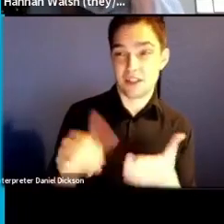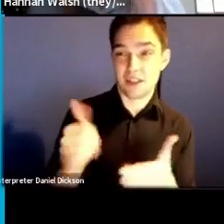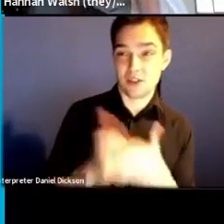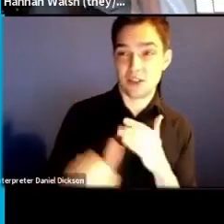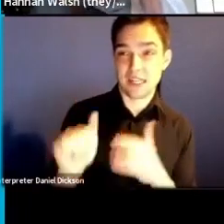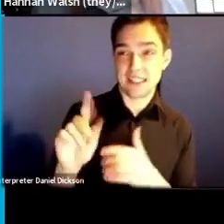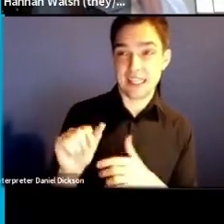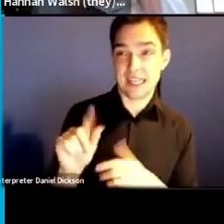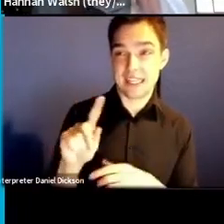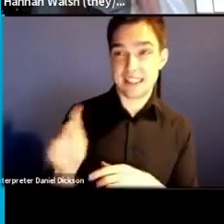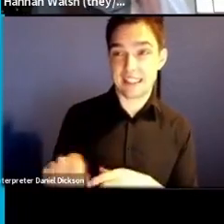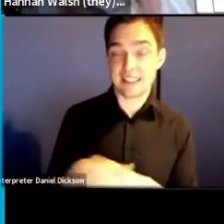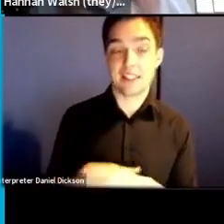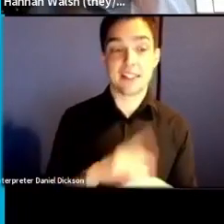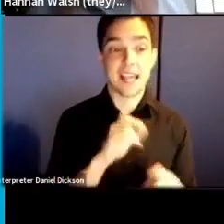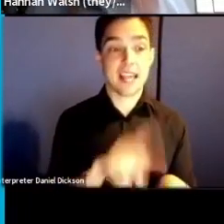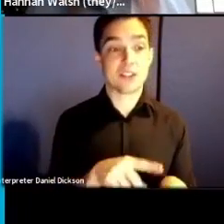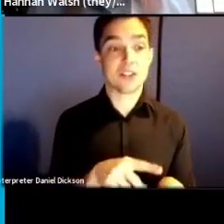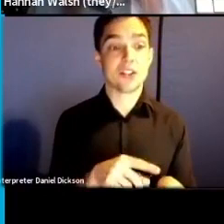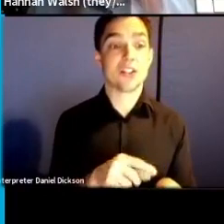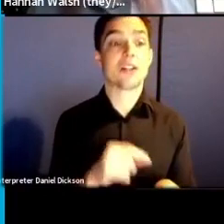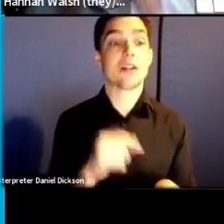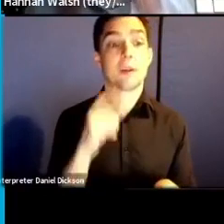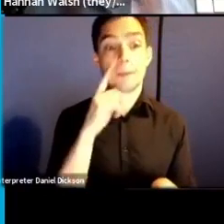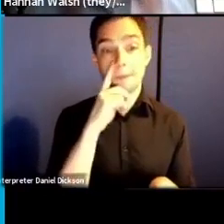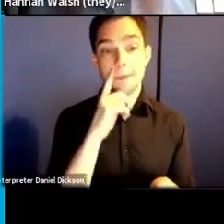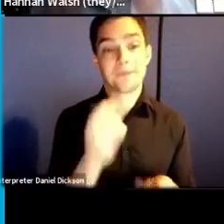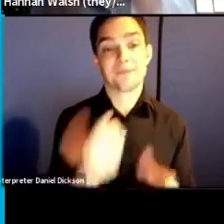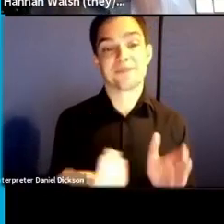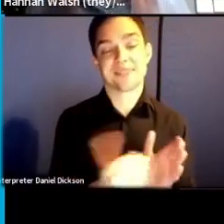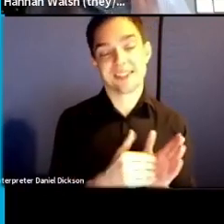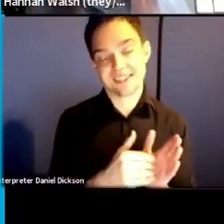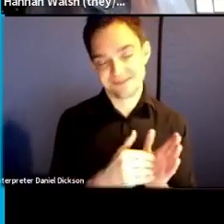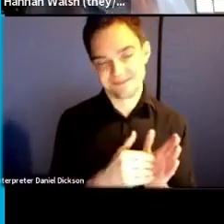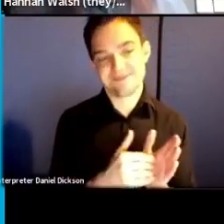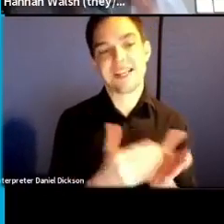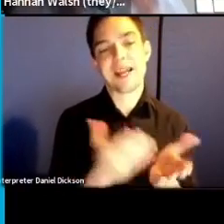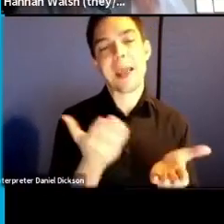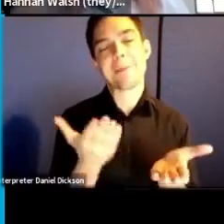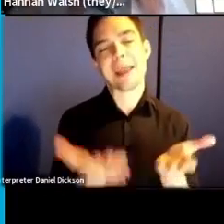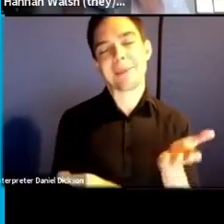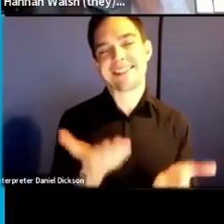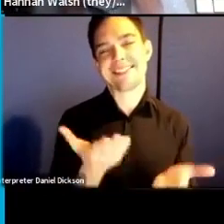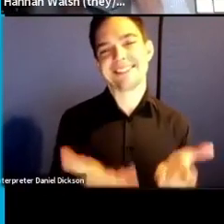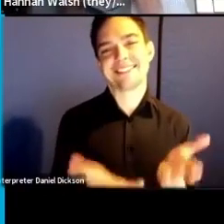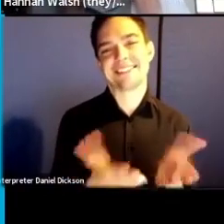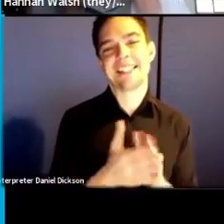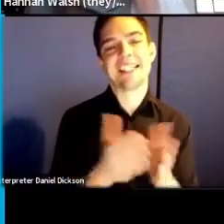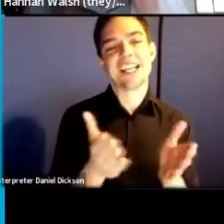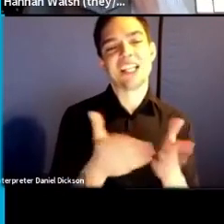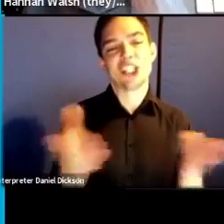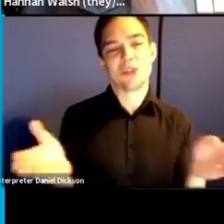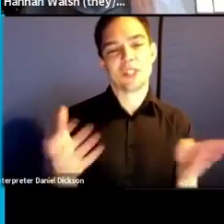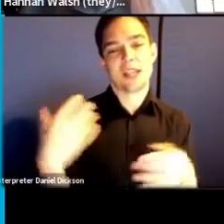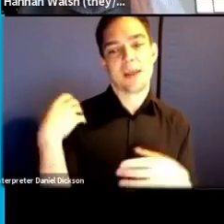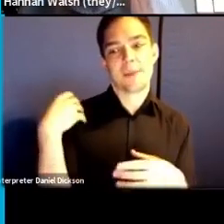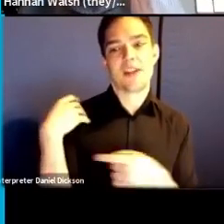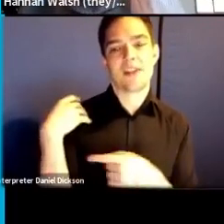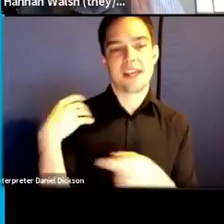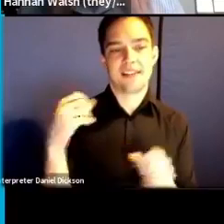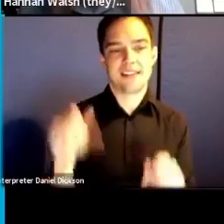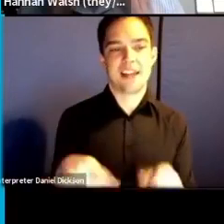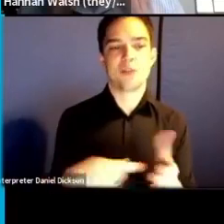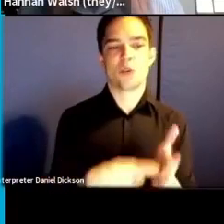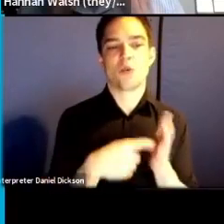ADA? And the answer is, once again, maybe. Generally, employers can